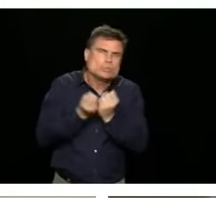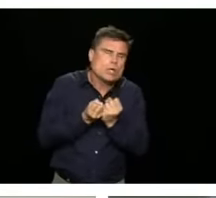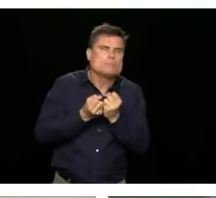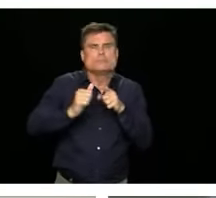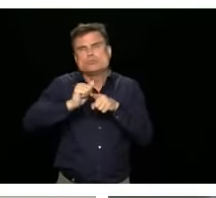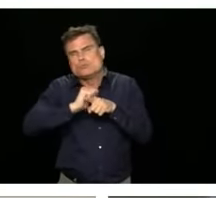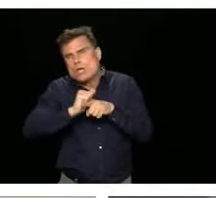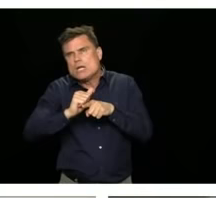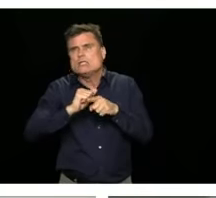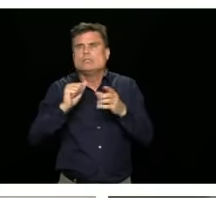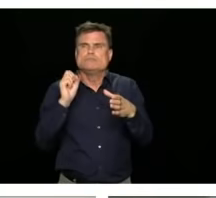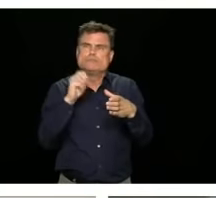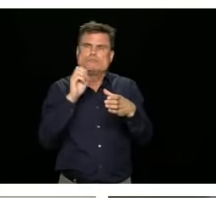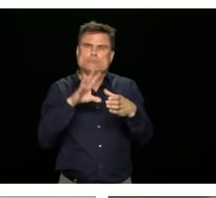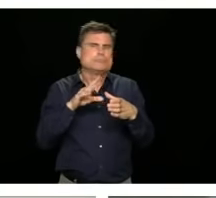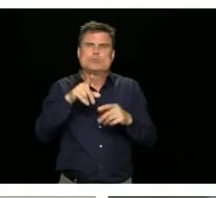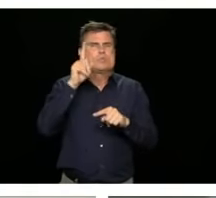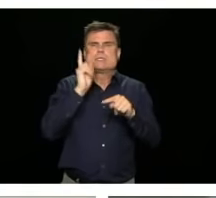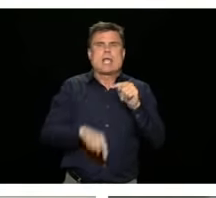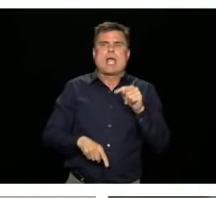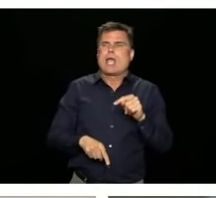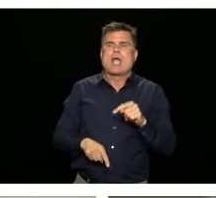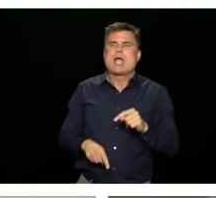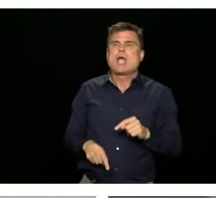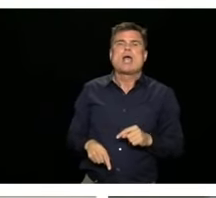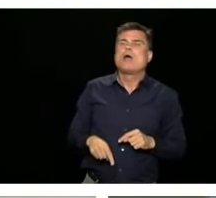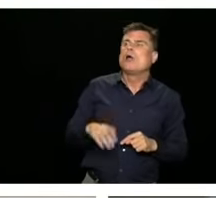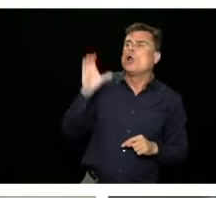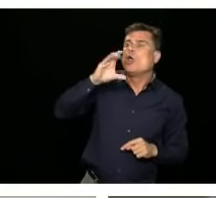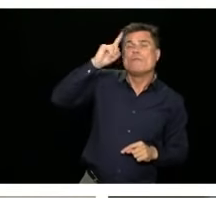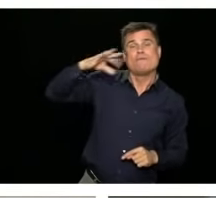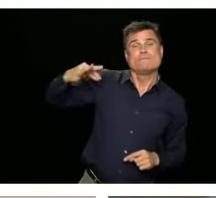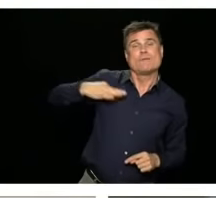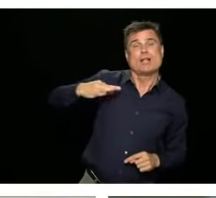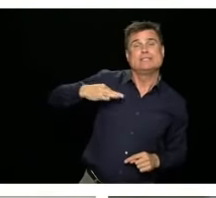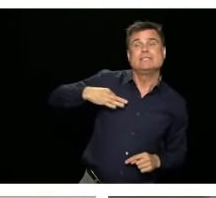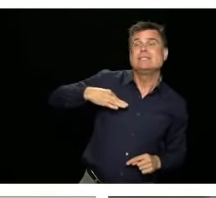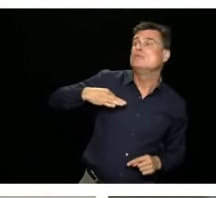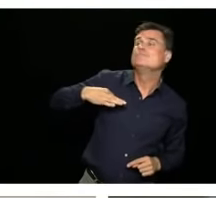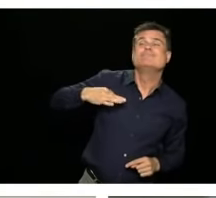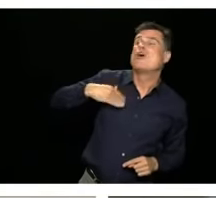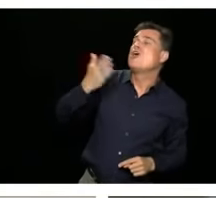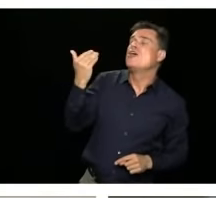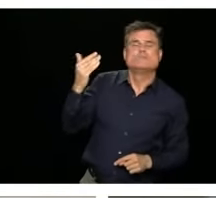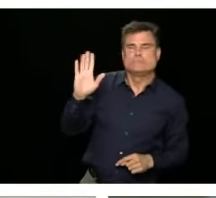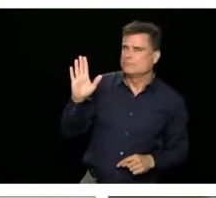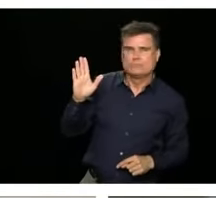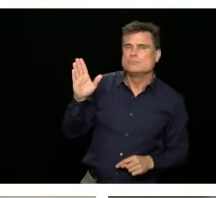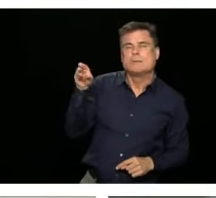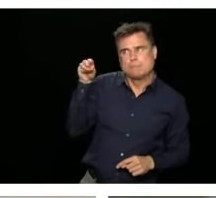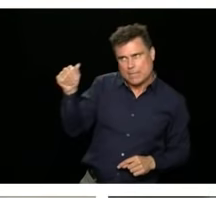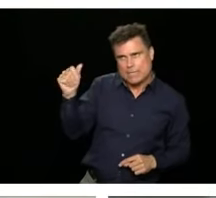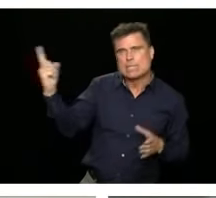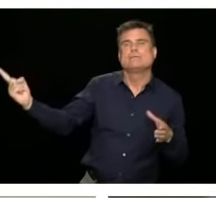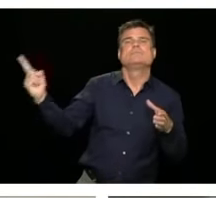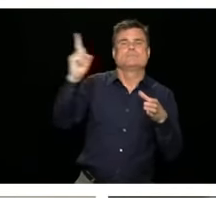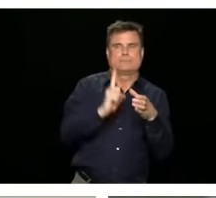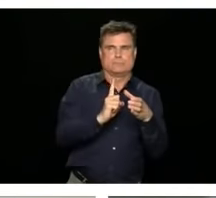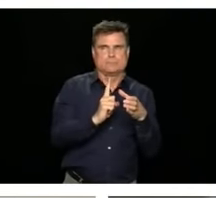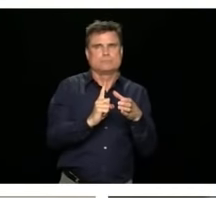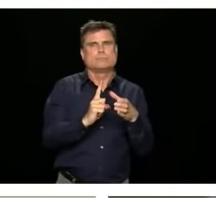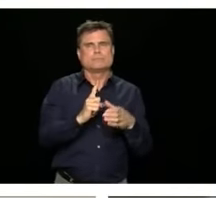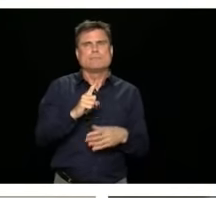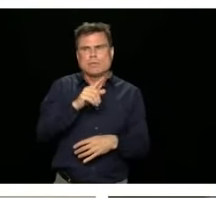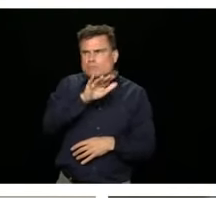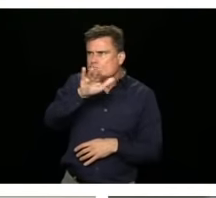But there's tons of organizations that do this work. They come in, they work with their coaches, they work with your managers, they